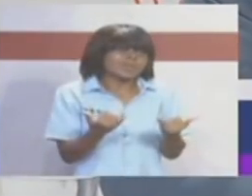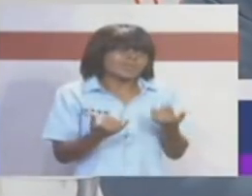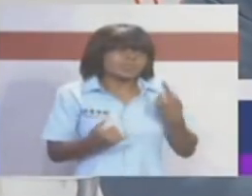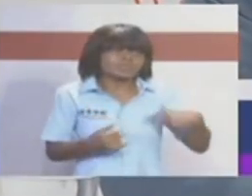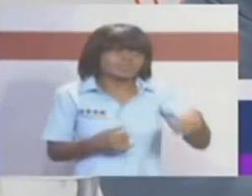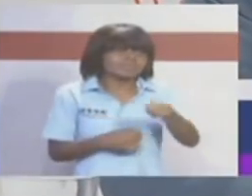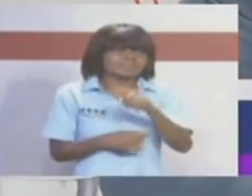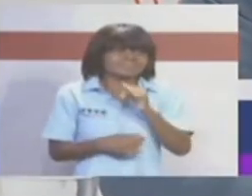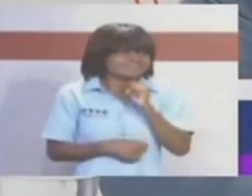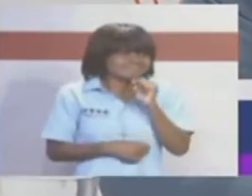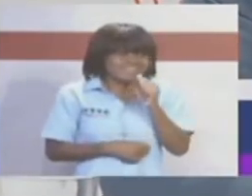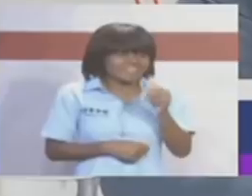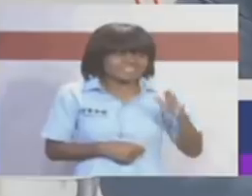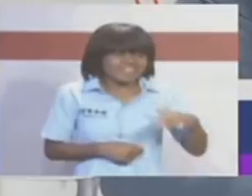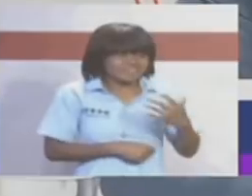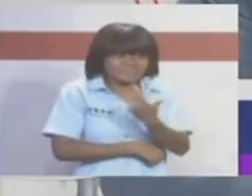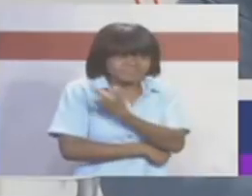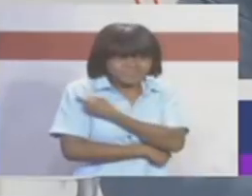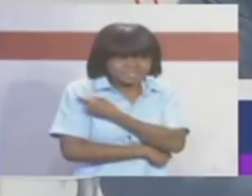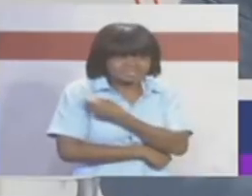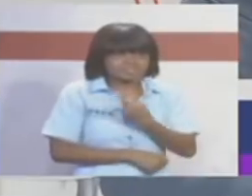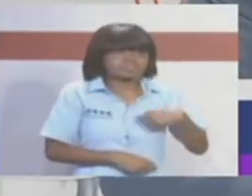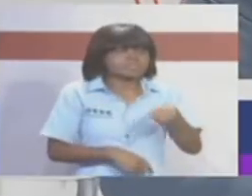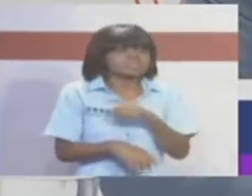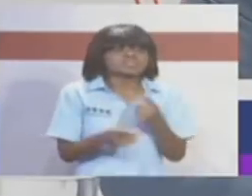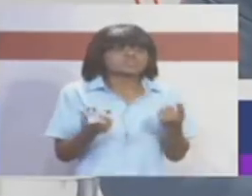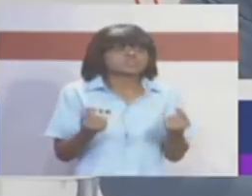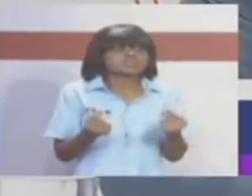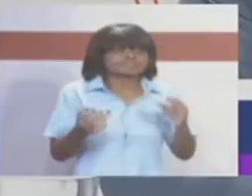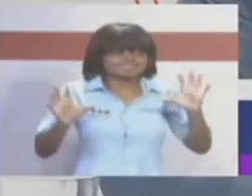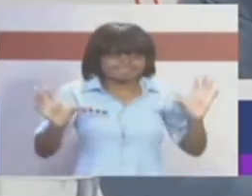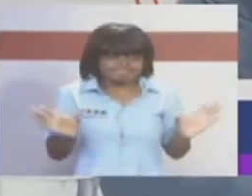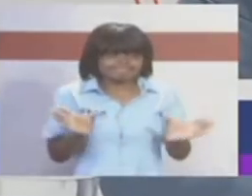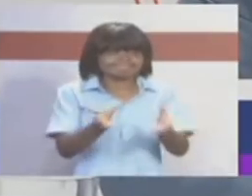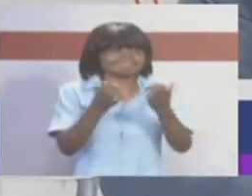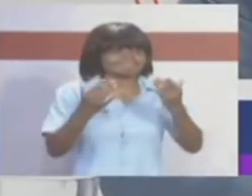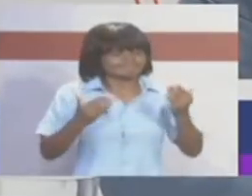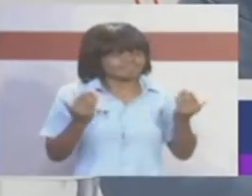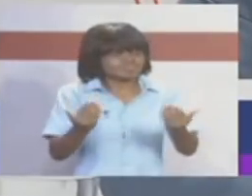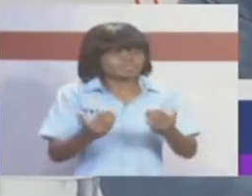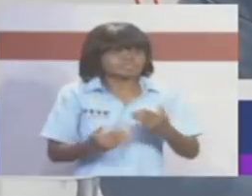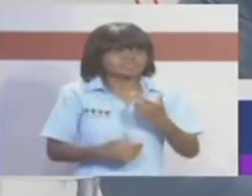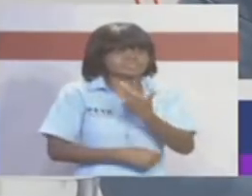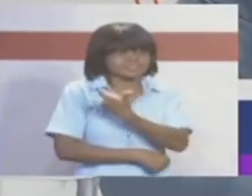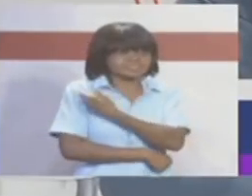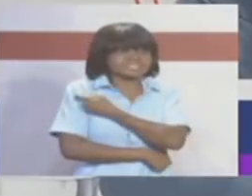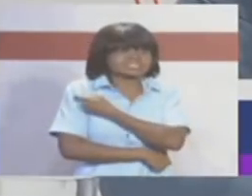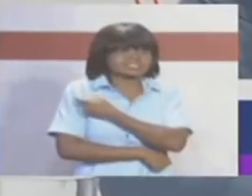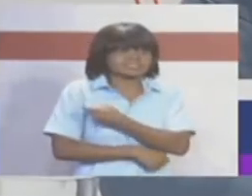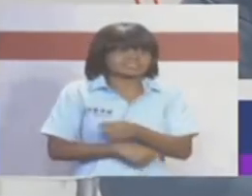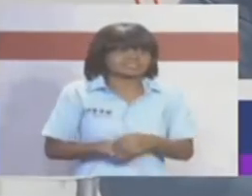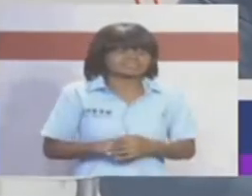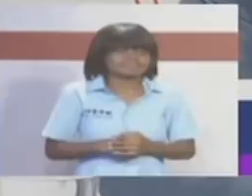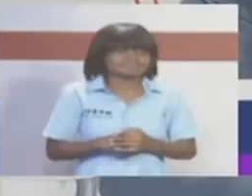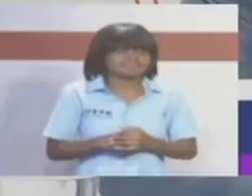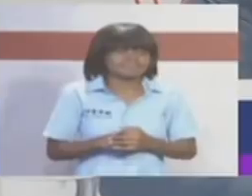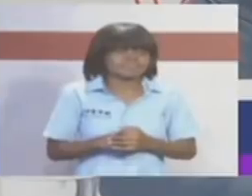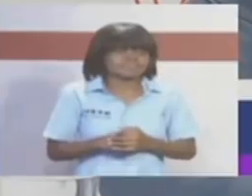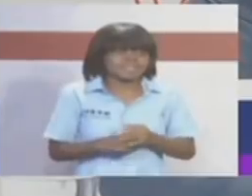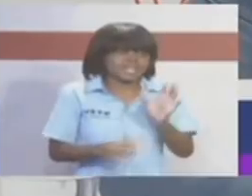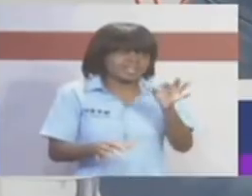to encourage them to become vaccinated. At any point that any different strategies or any changes in strategy